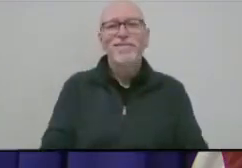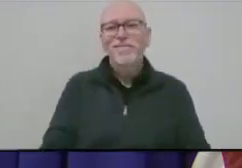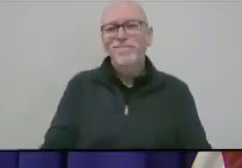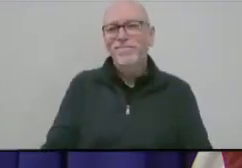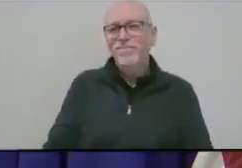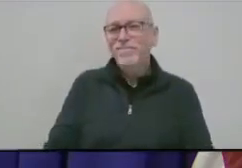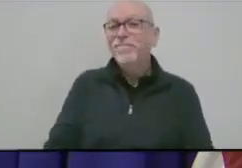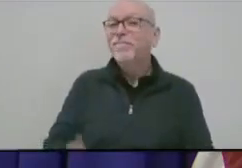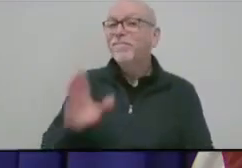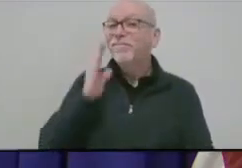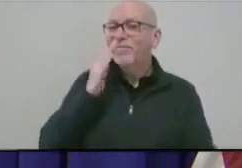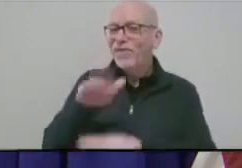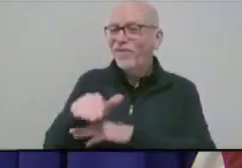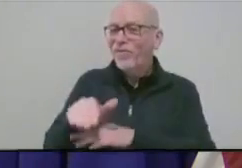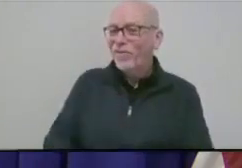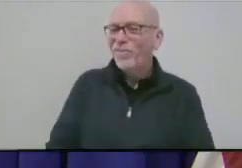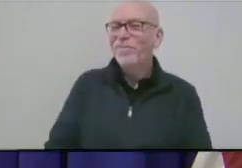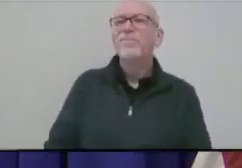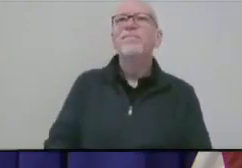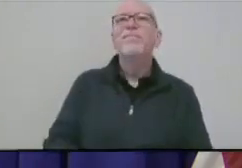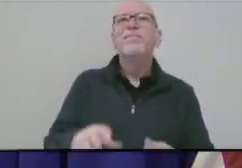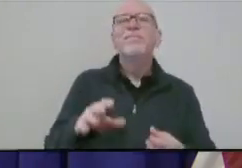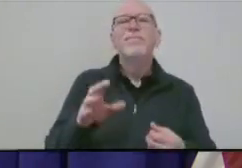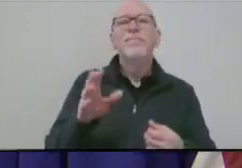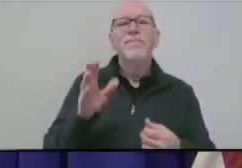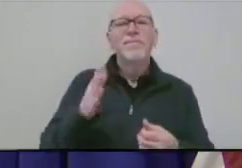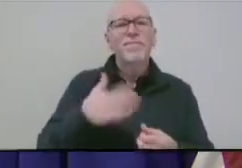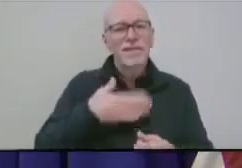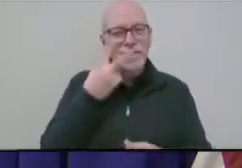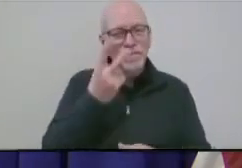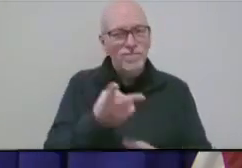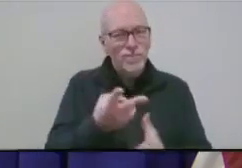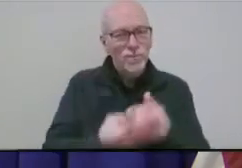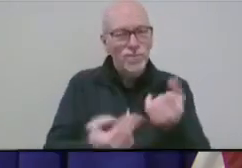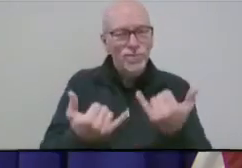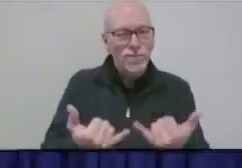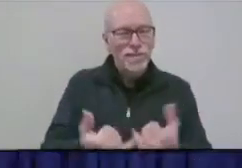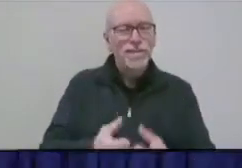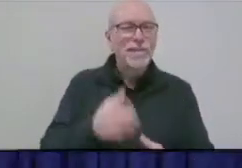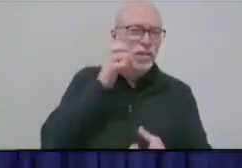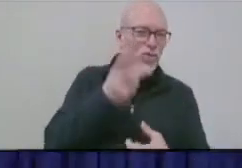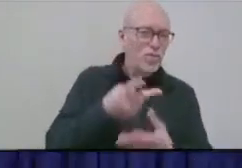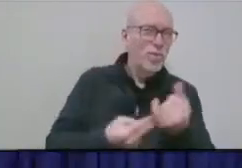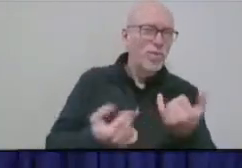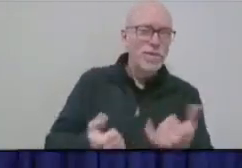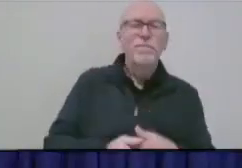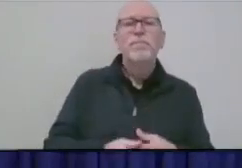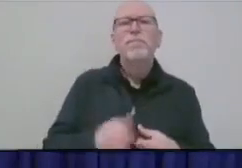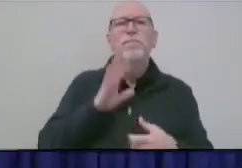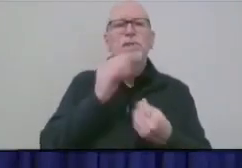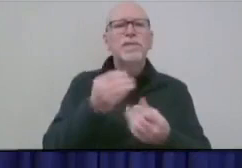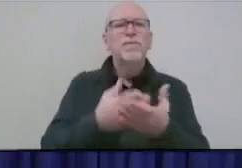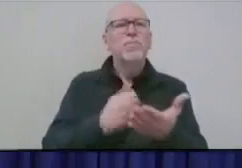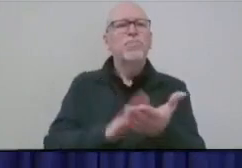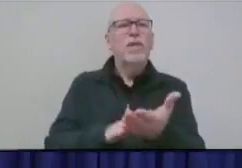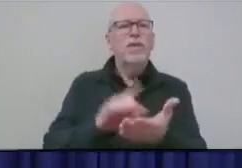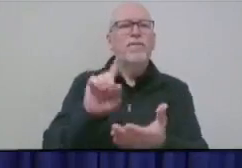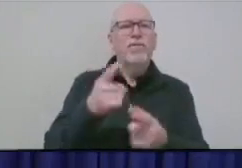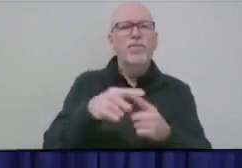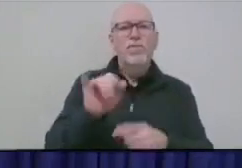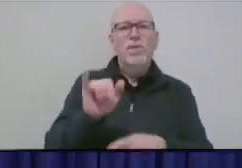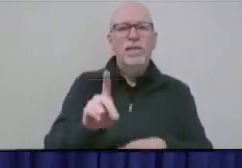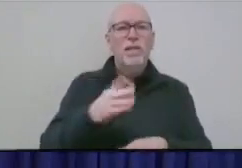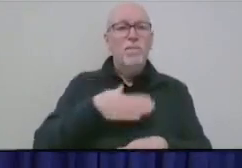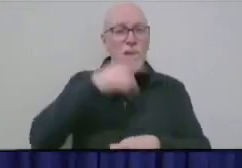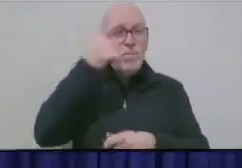Good afternoon. Glad to see you both today and hear you both today. I'm going to give some praise first to Indiana. My